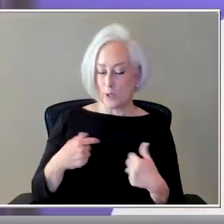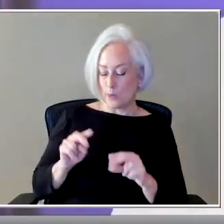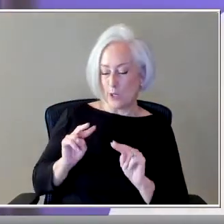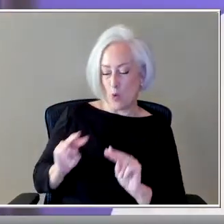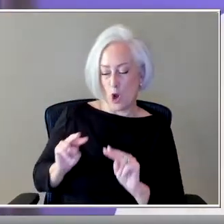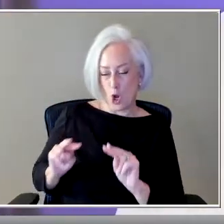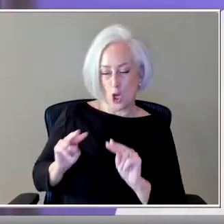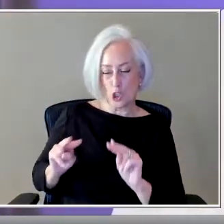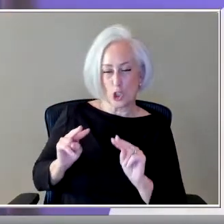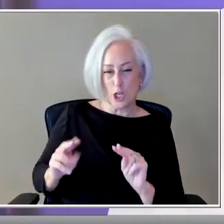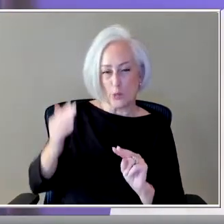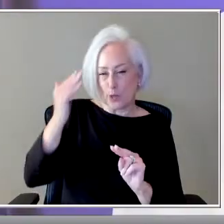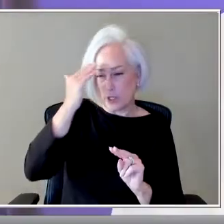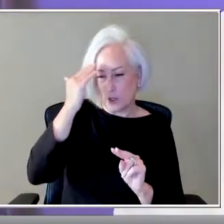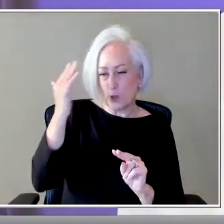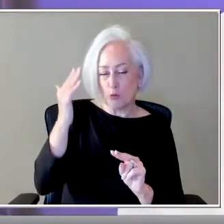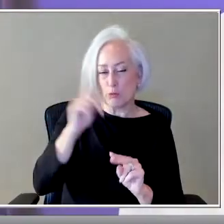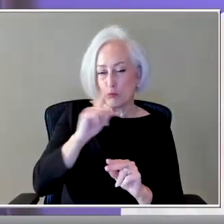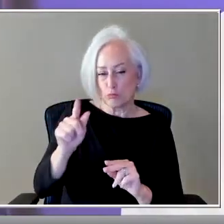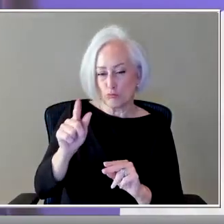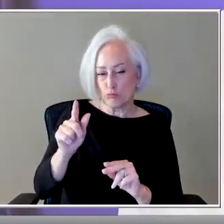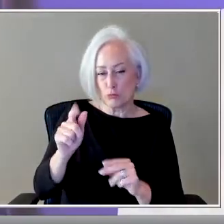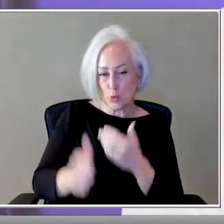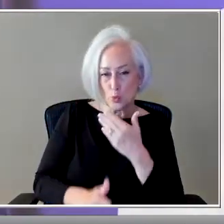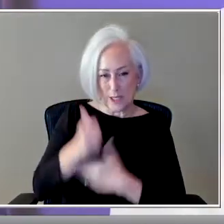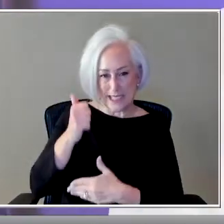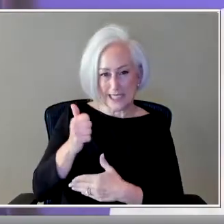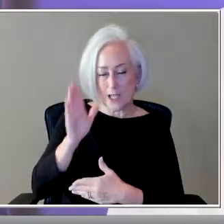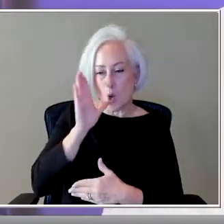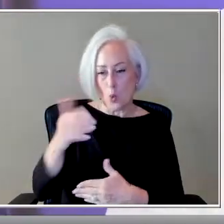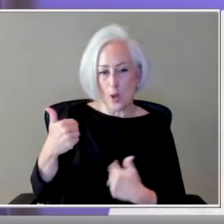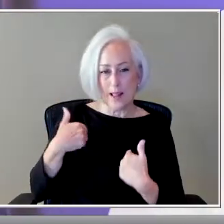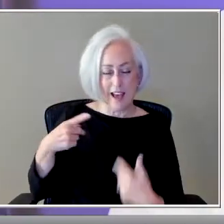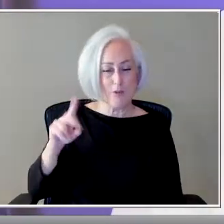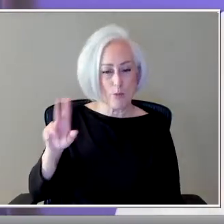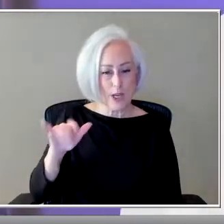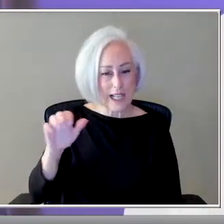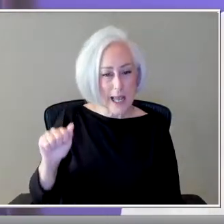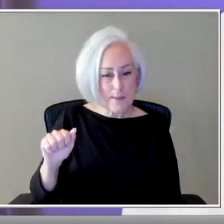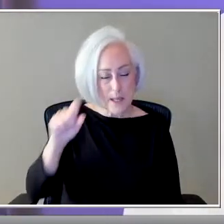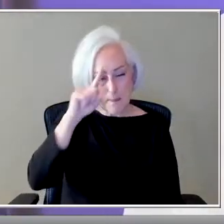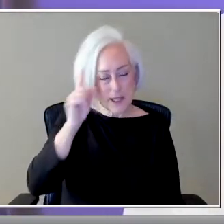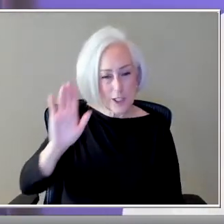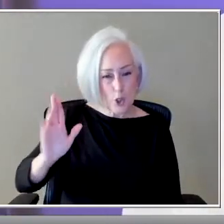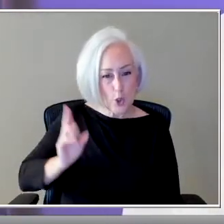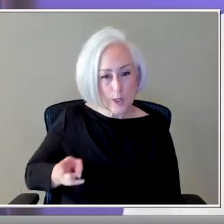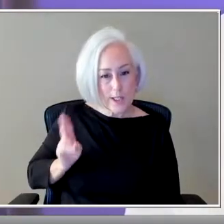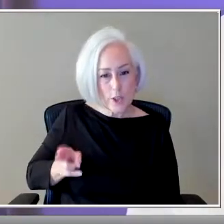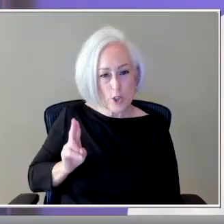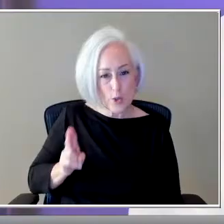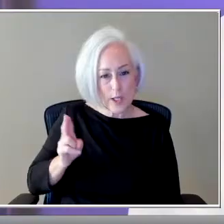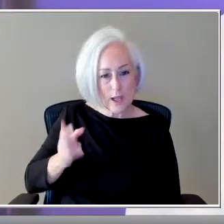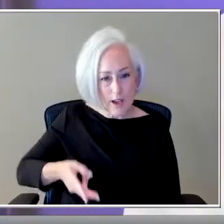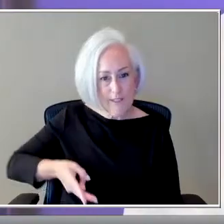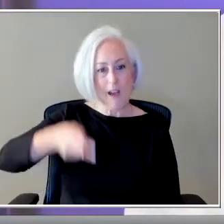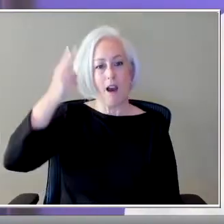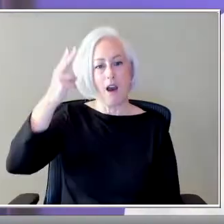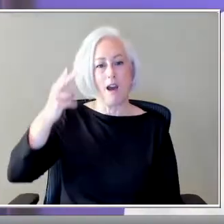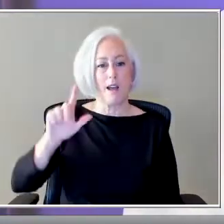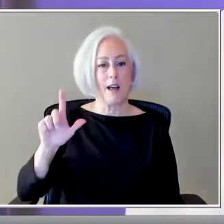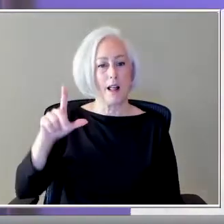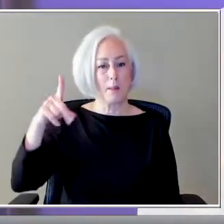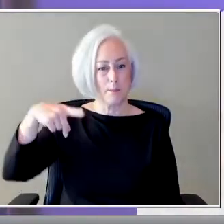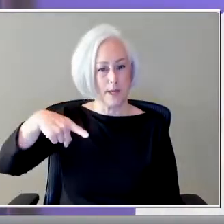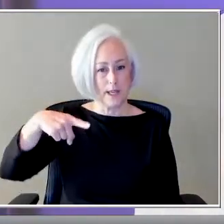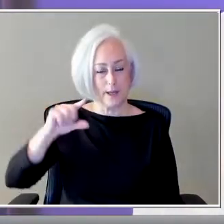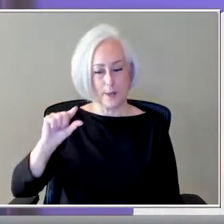a significant risk that she would develop preeclampsia because of her history of the elevated Lp(a). So